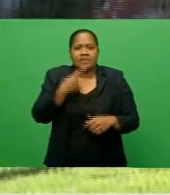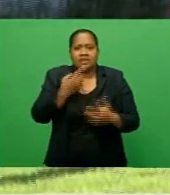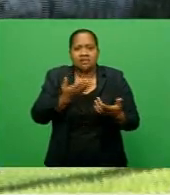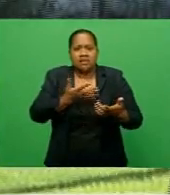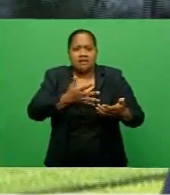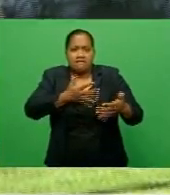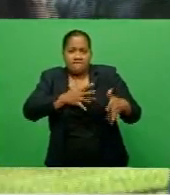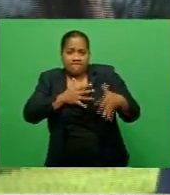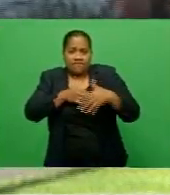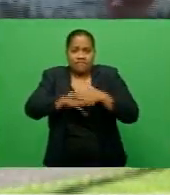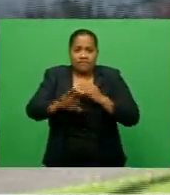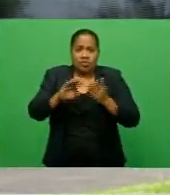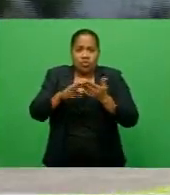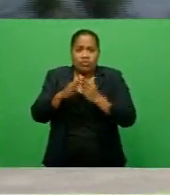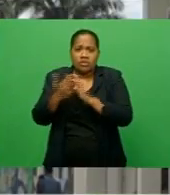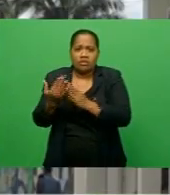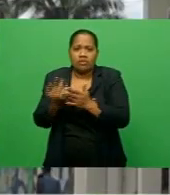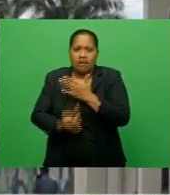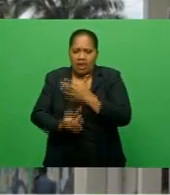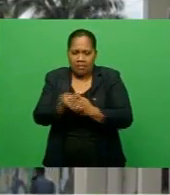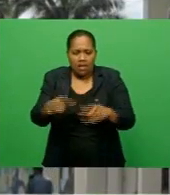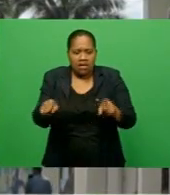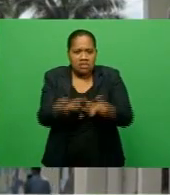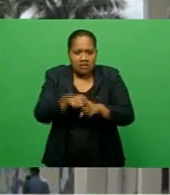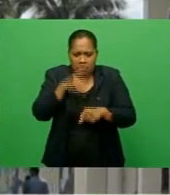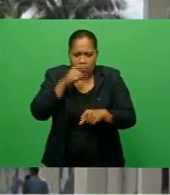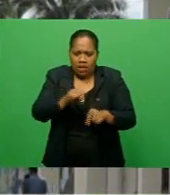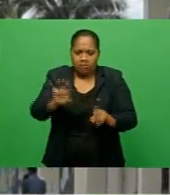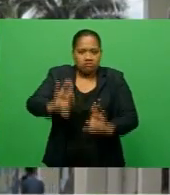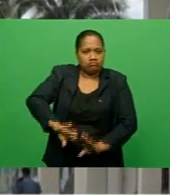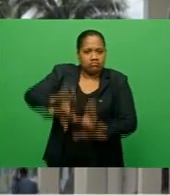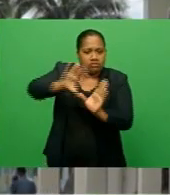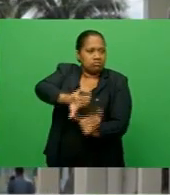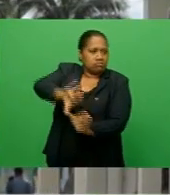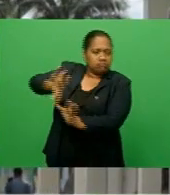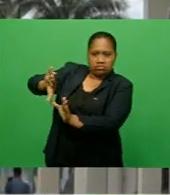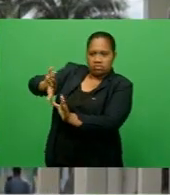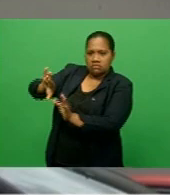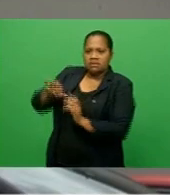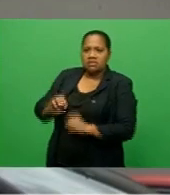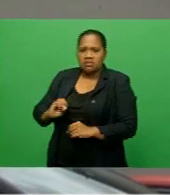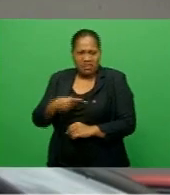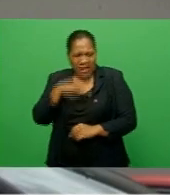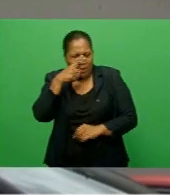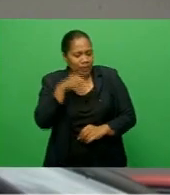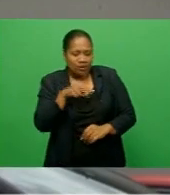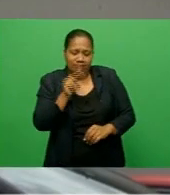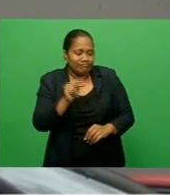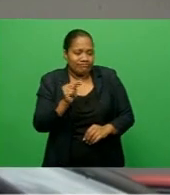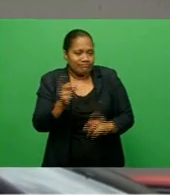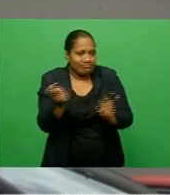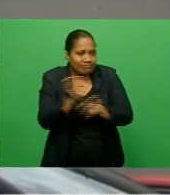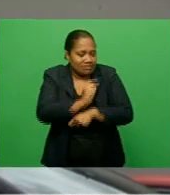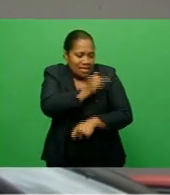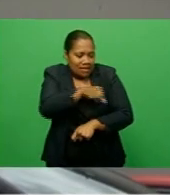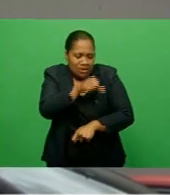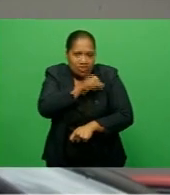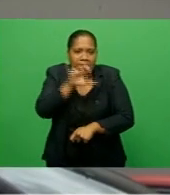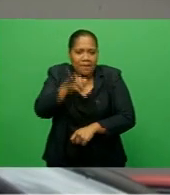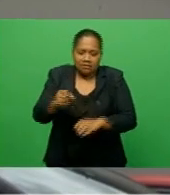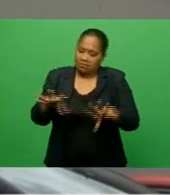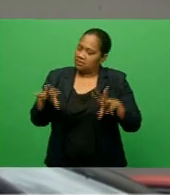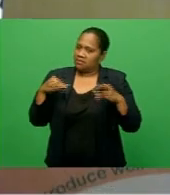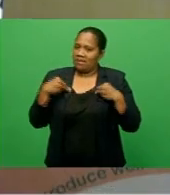in the community and leads to stigmatization. Dr. Gaikwad adds people need to change their attitude and be more accepting of